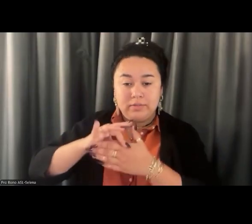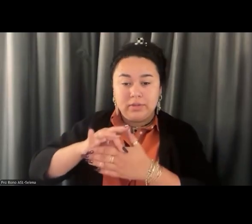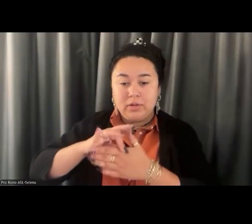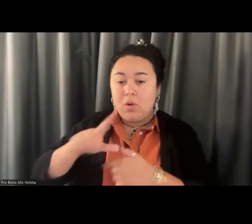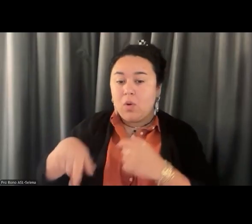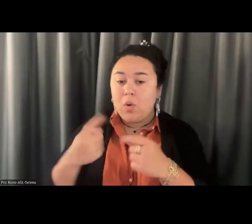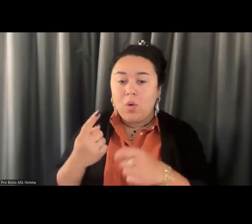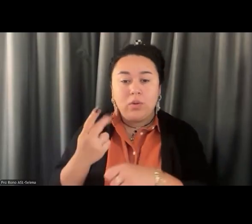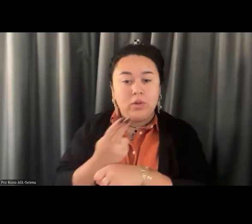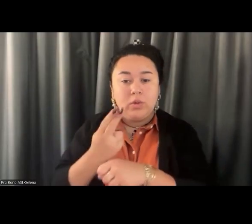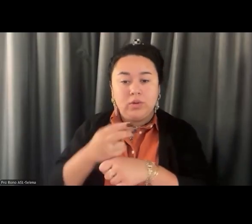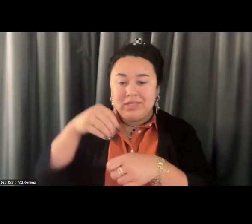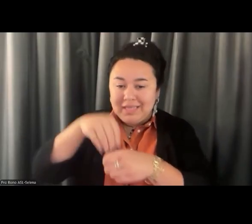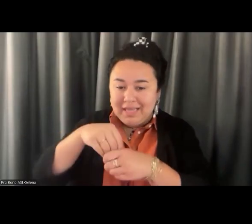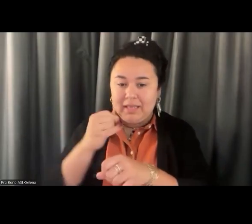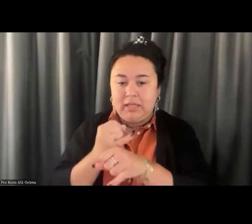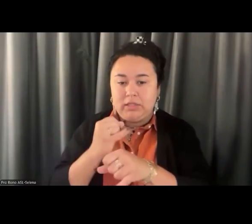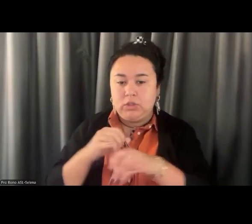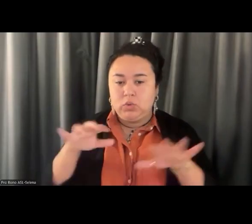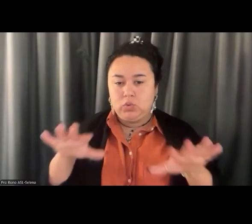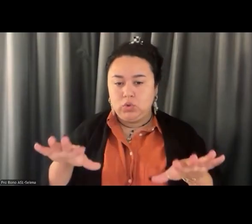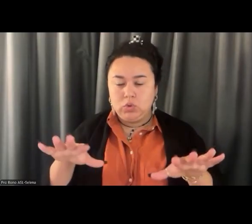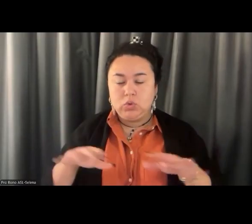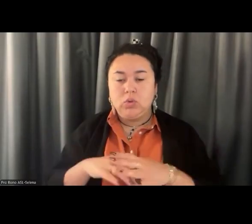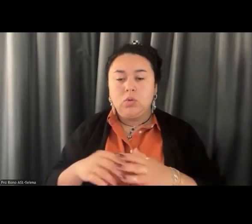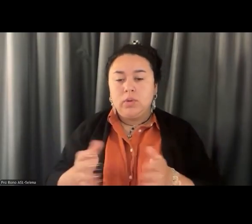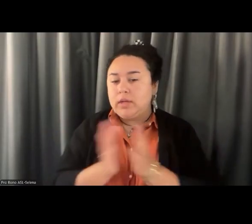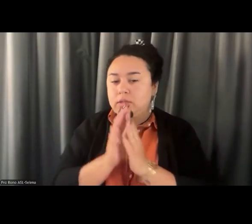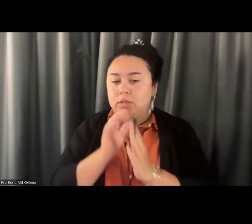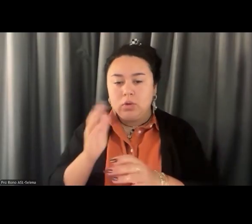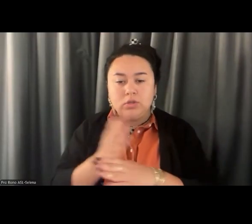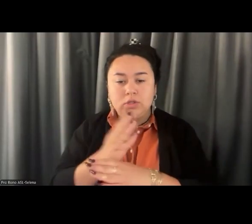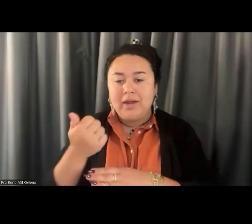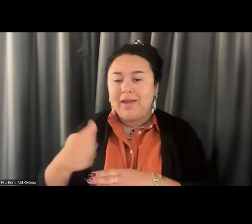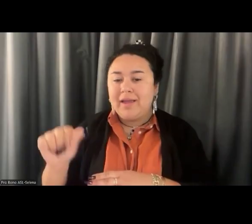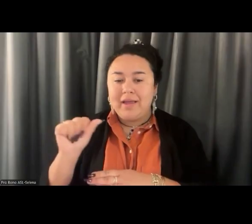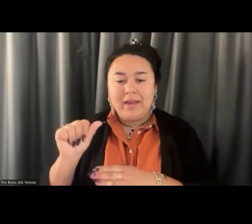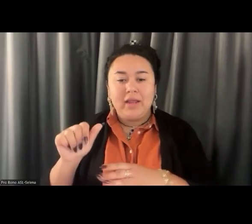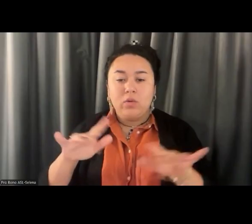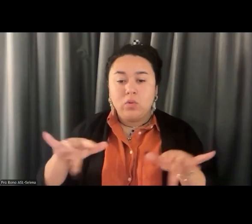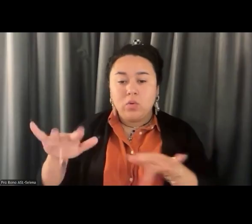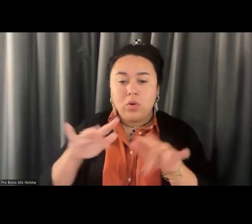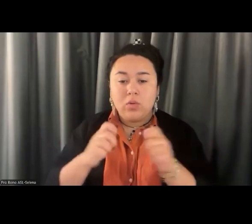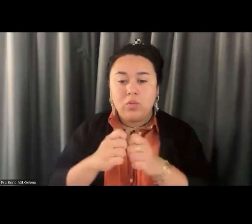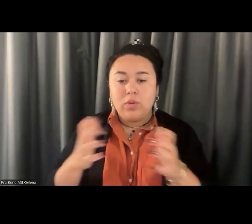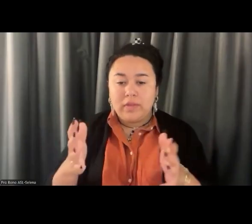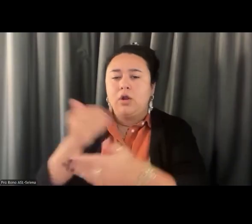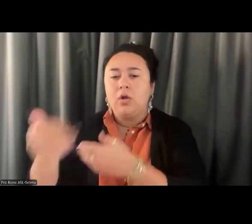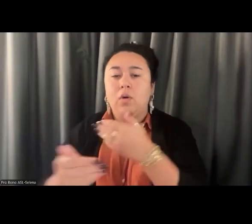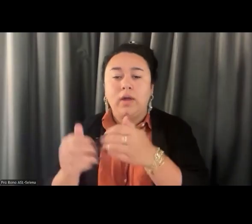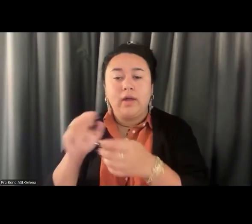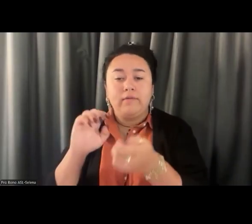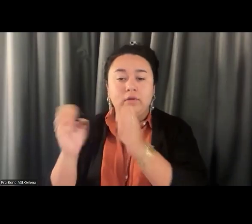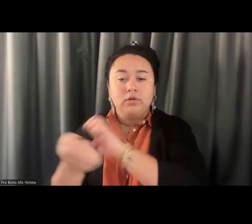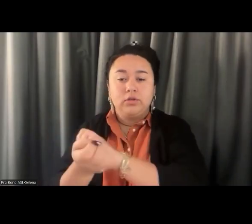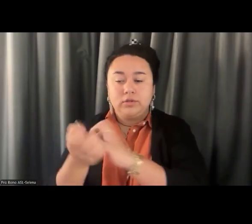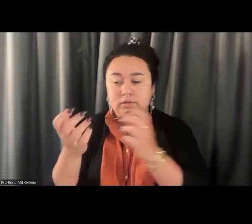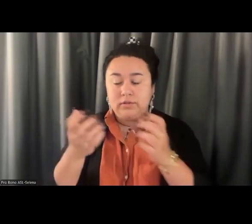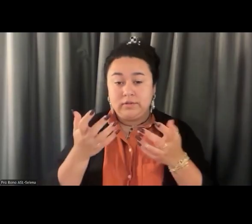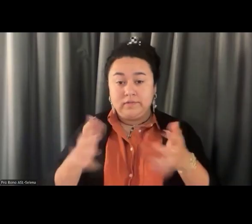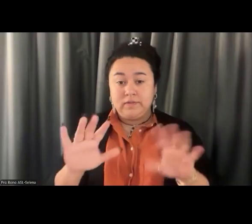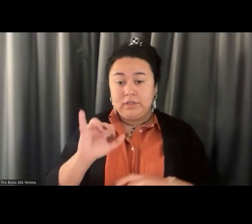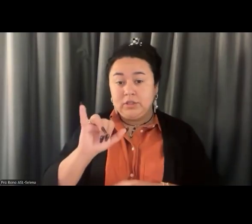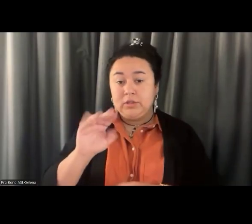within the Institute, and we ask that you not share any recordings without consent from the speakers. We'll hear from Sara